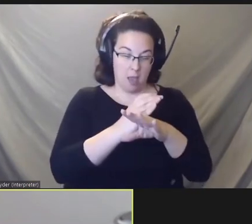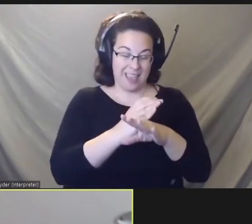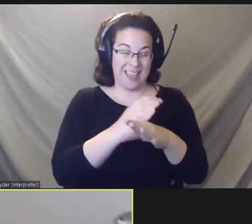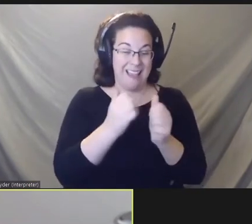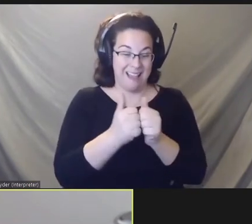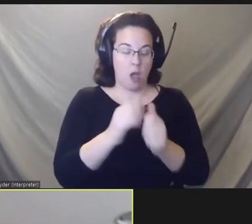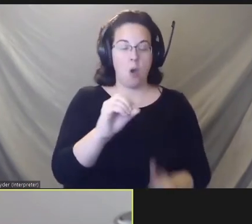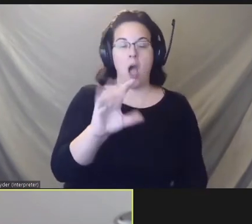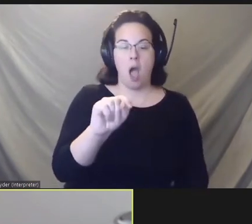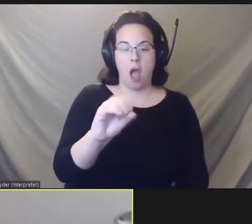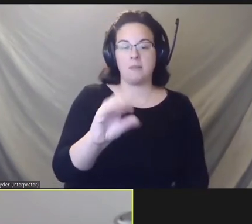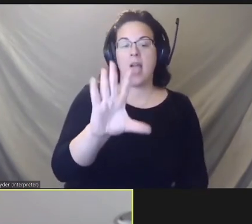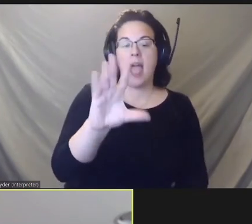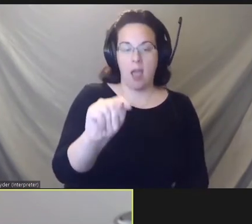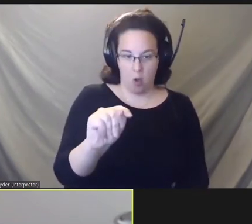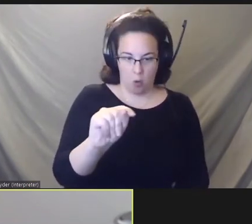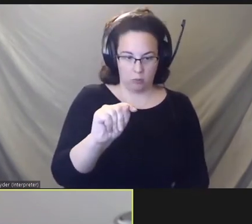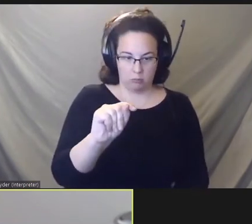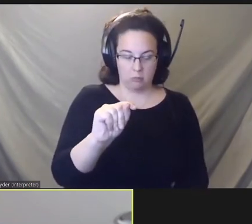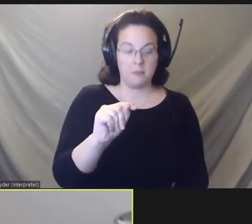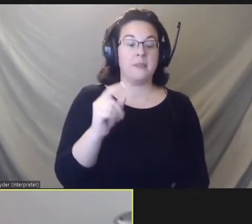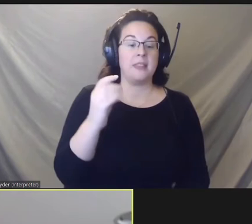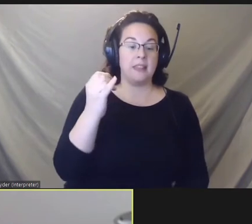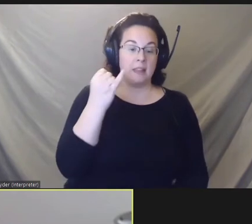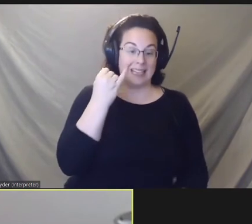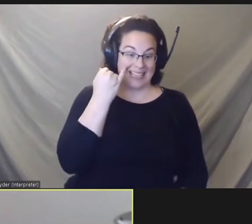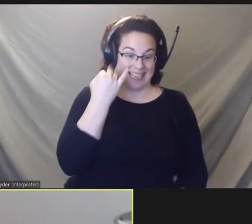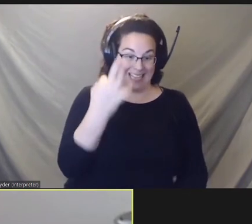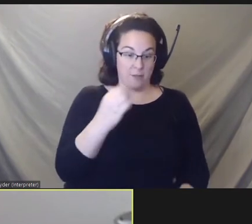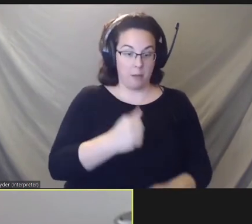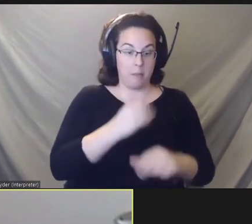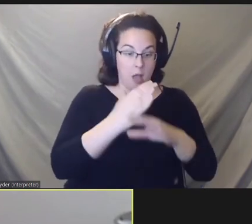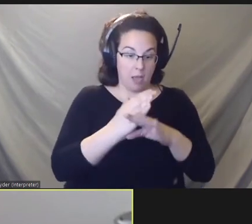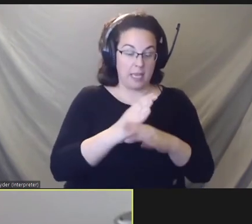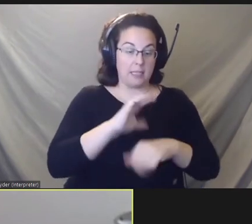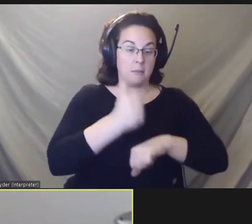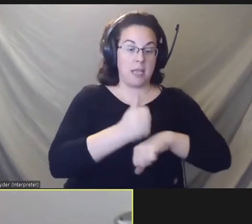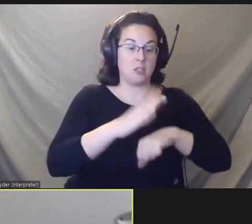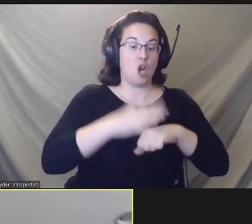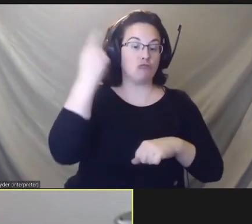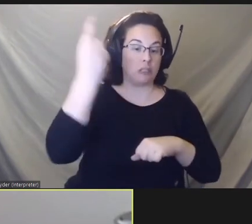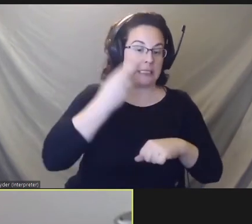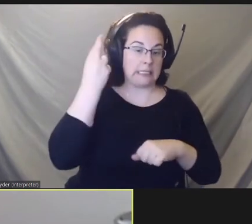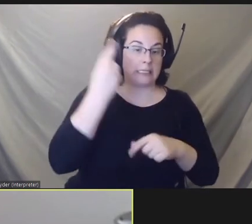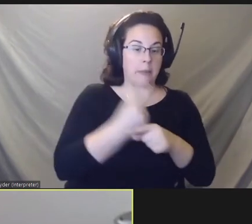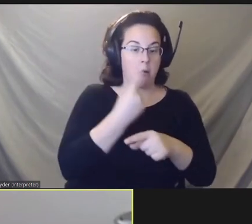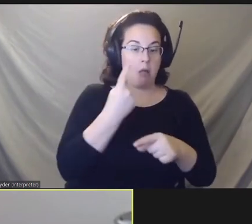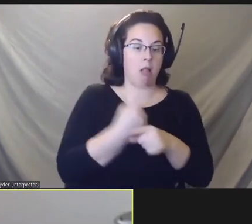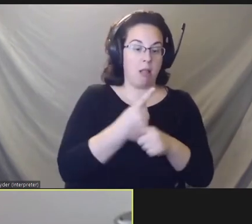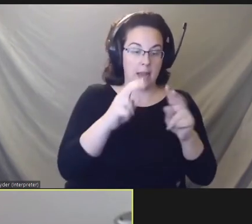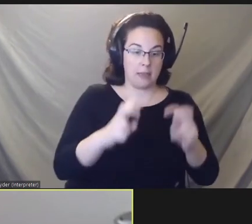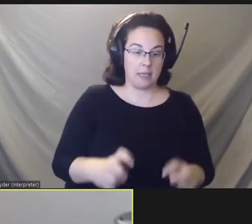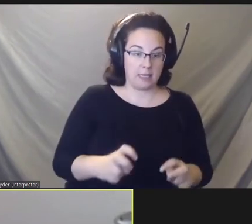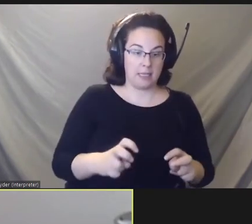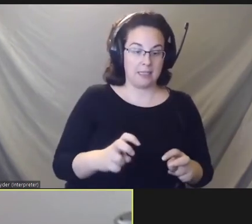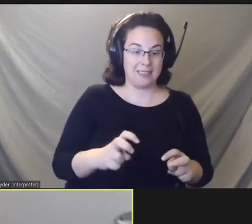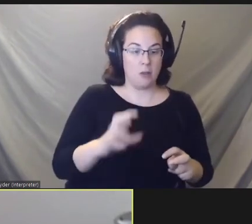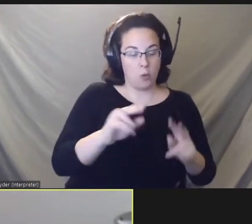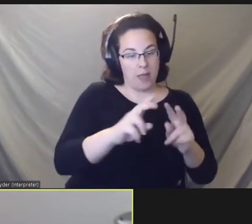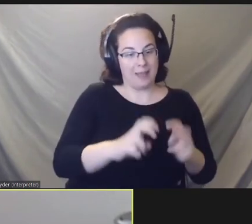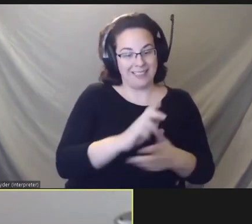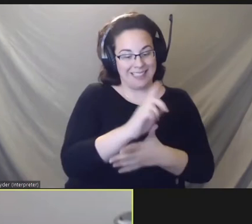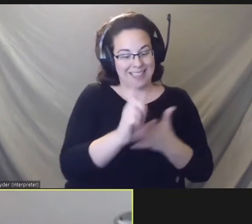basis to consumers where blocking is based on reasonable analytics designed to identify unwanted